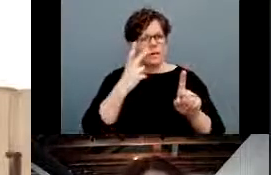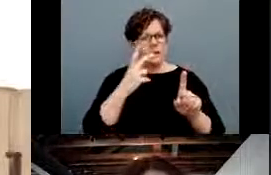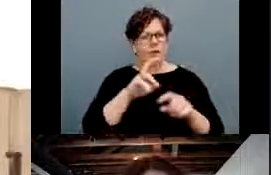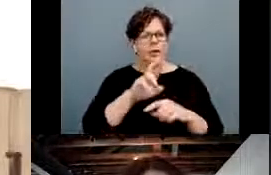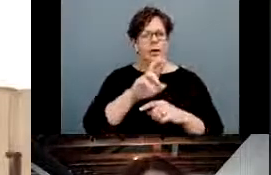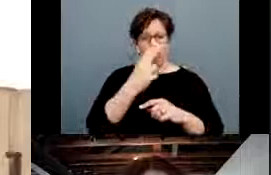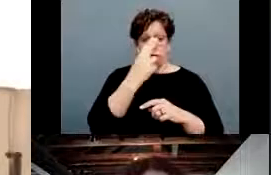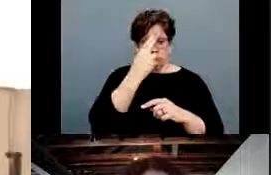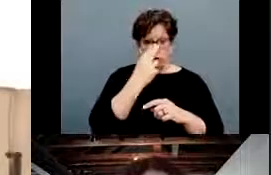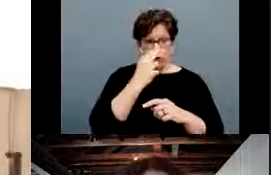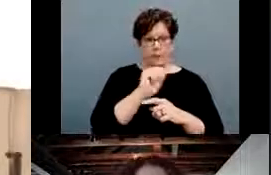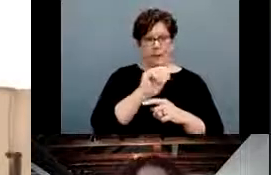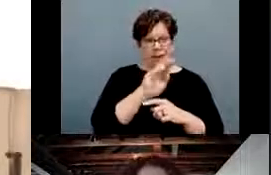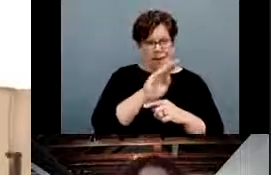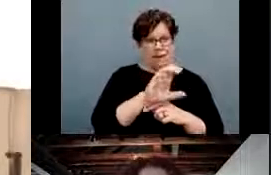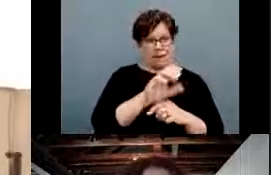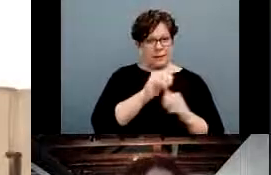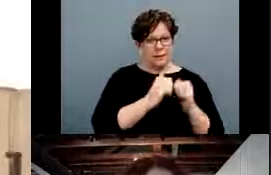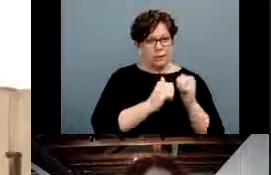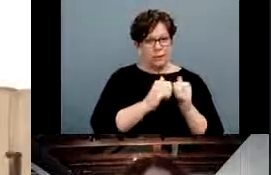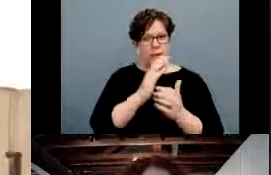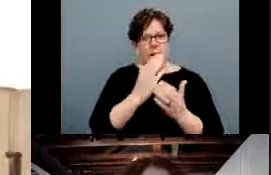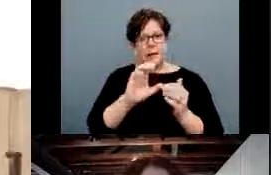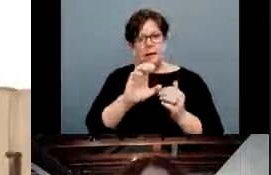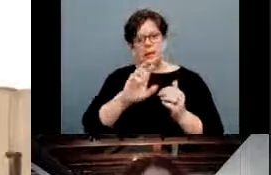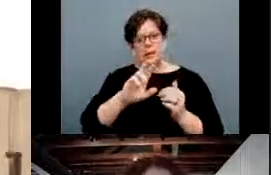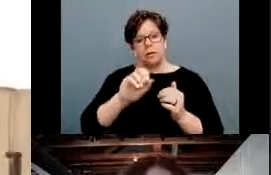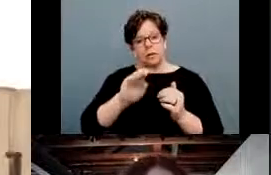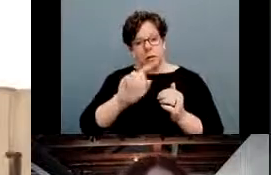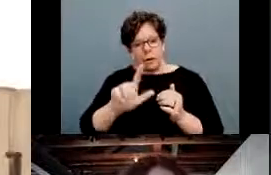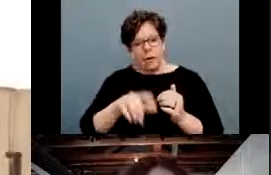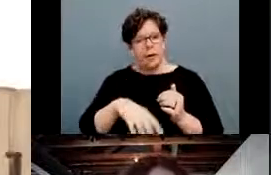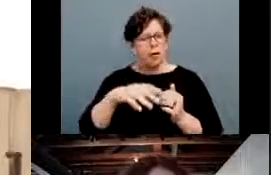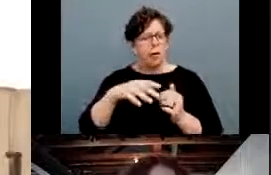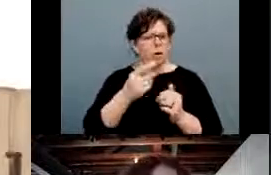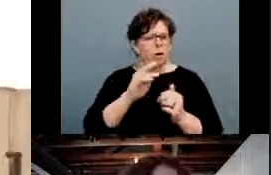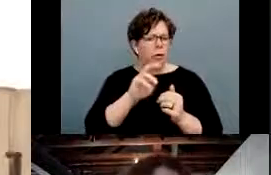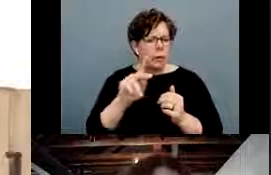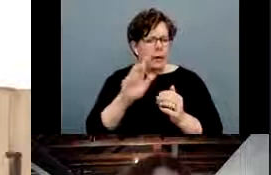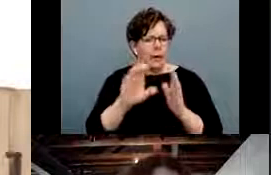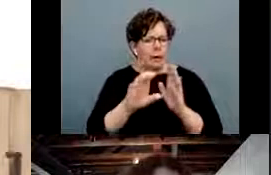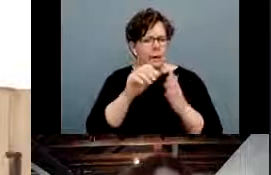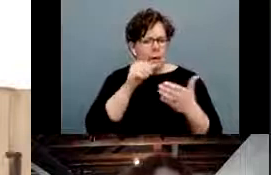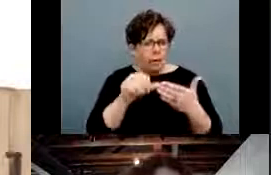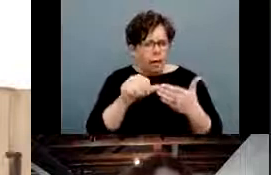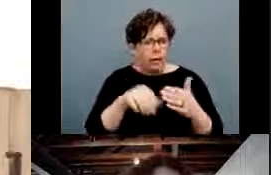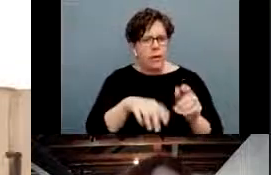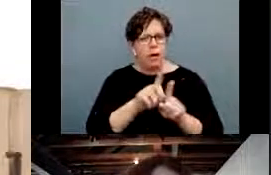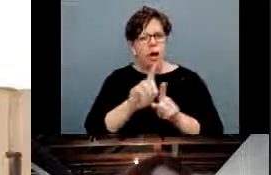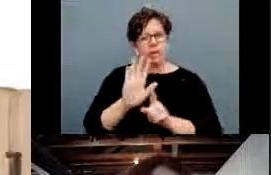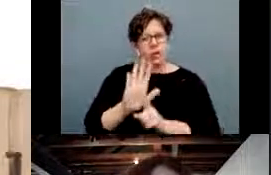alphabet, some Cyrillic and Greek characters, as well as several characters of his own